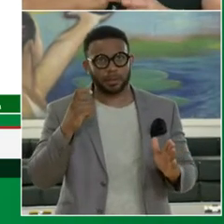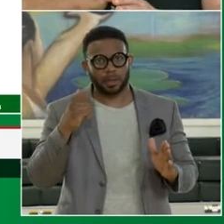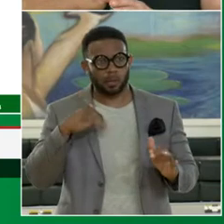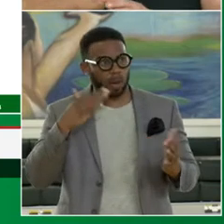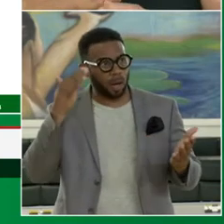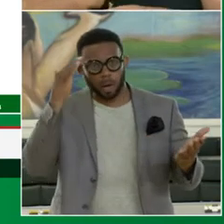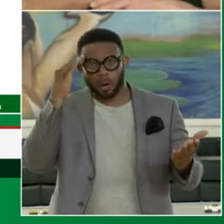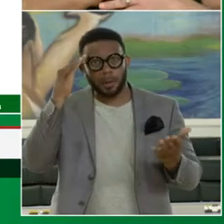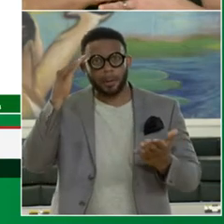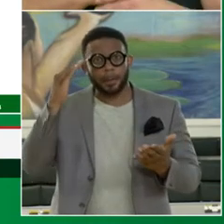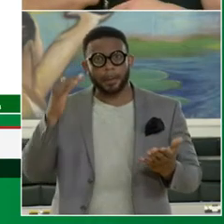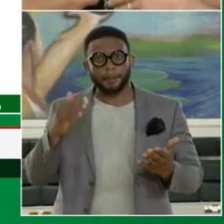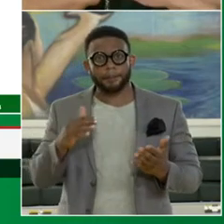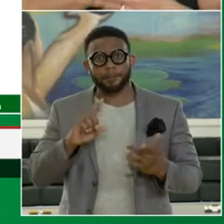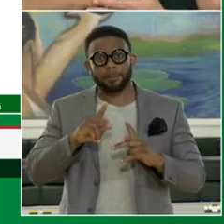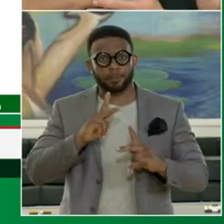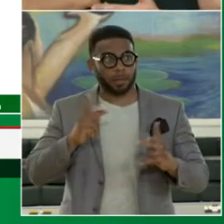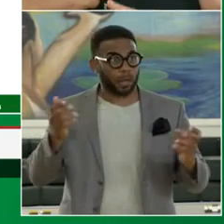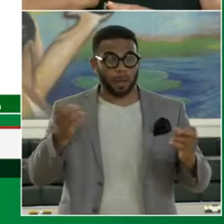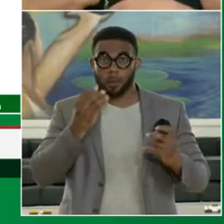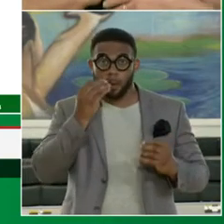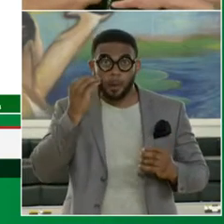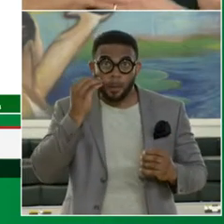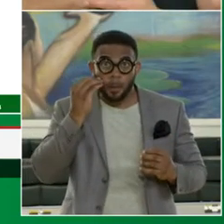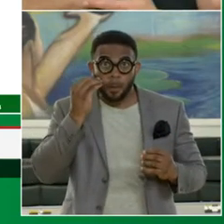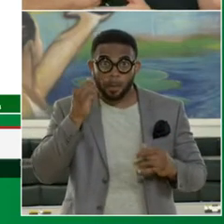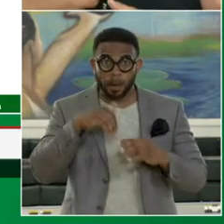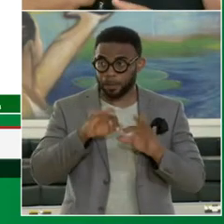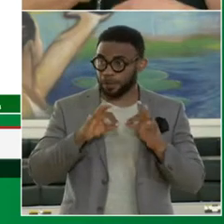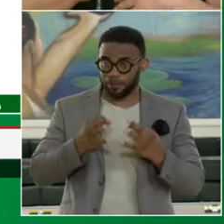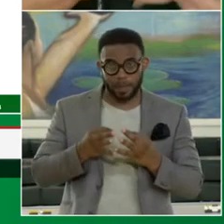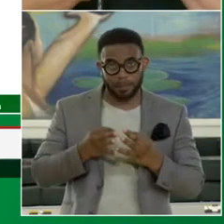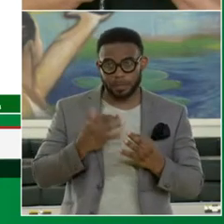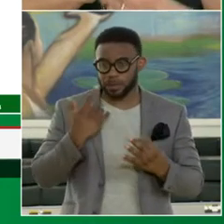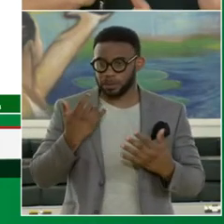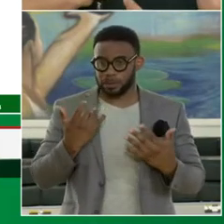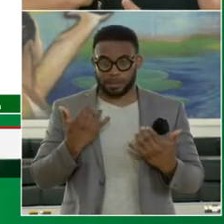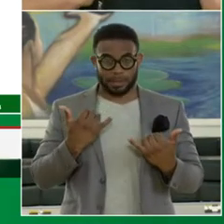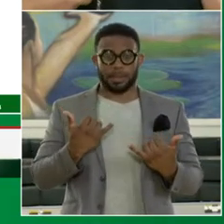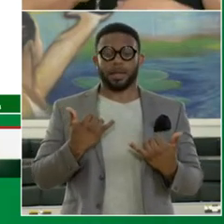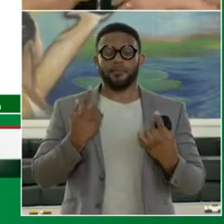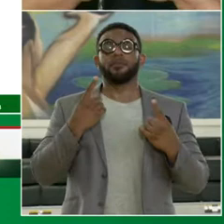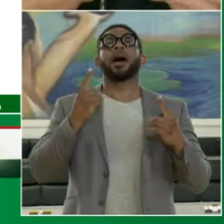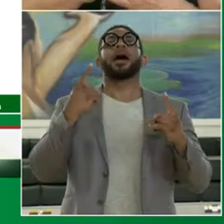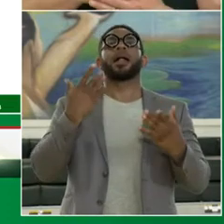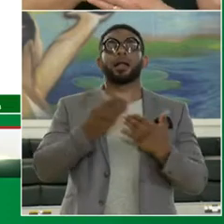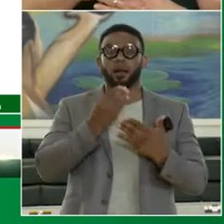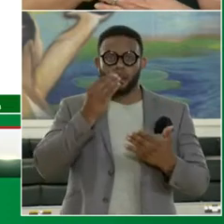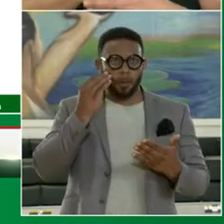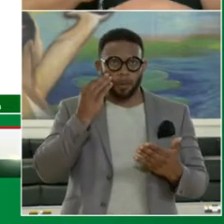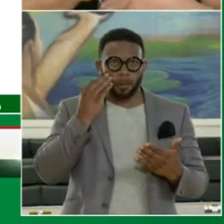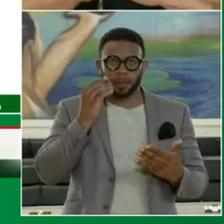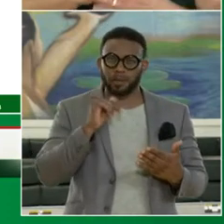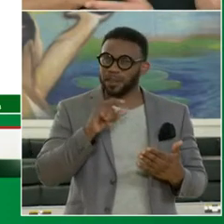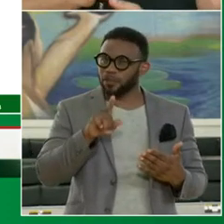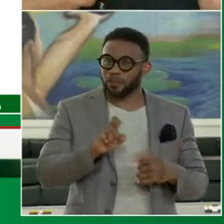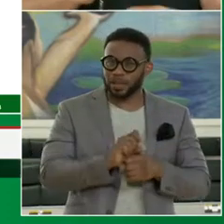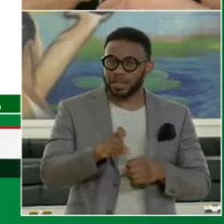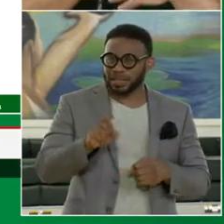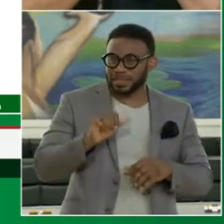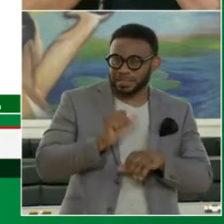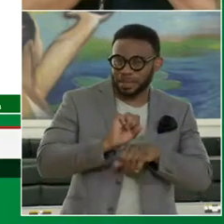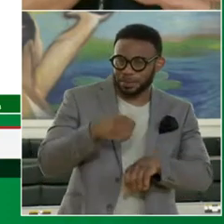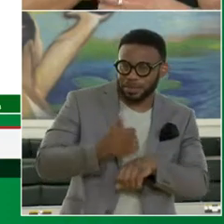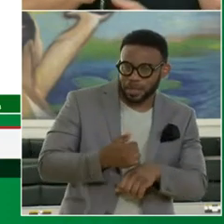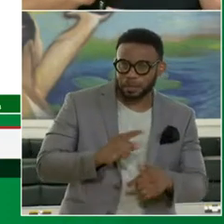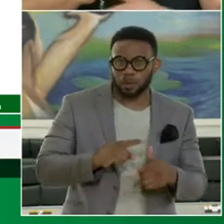we all know, when folks come home and they come into a family and they're just now getting home and they don't have necessarily jobs set